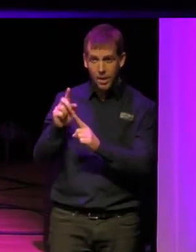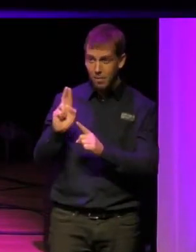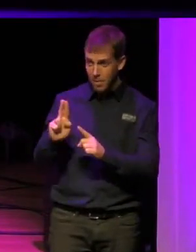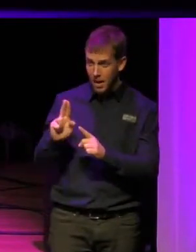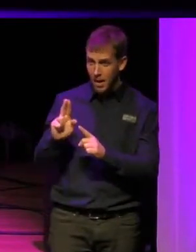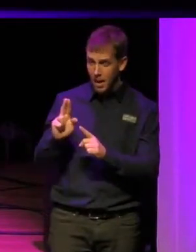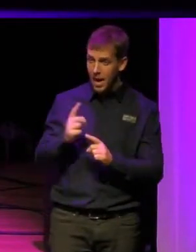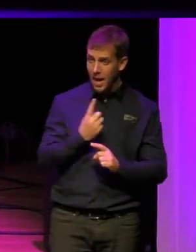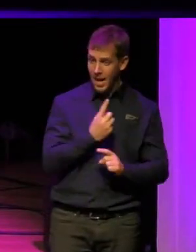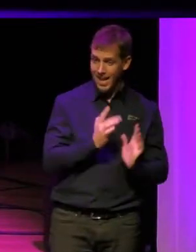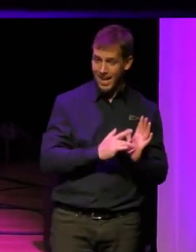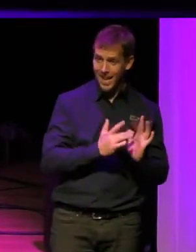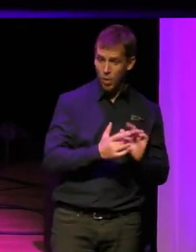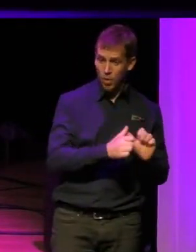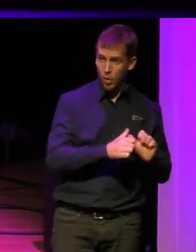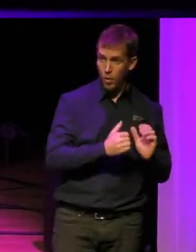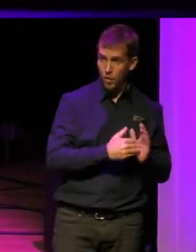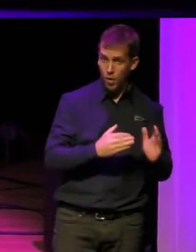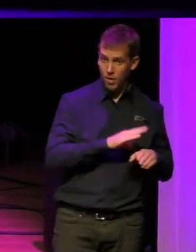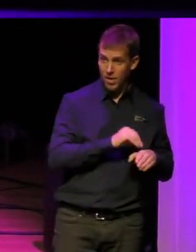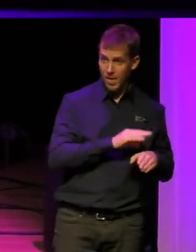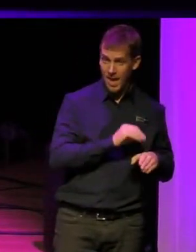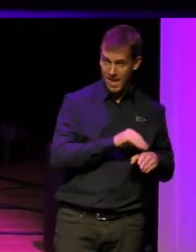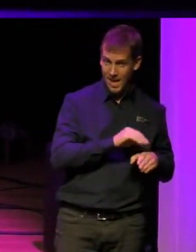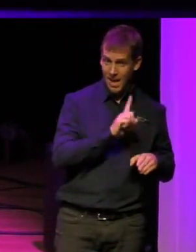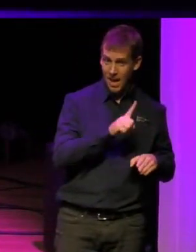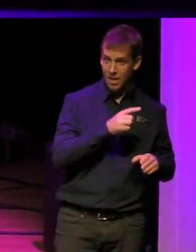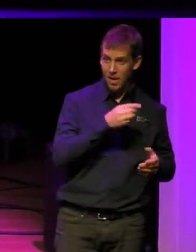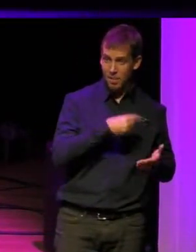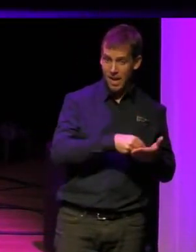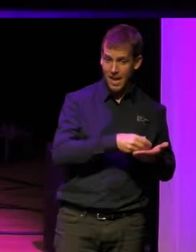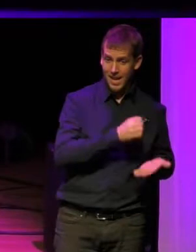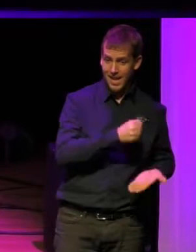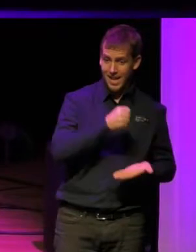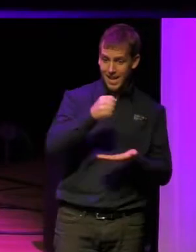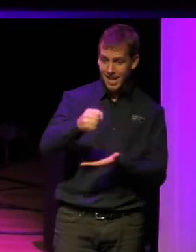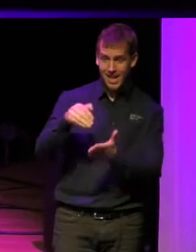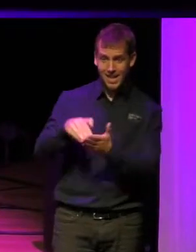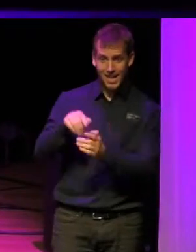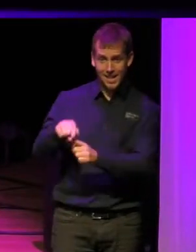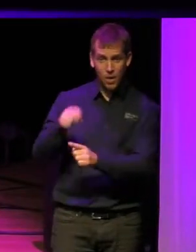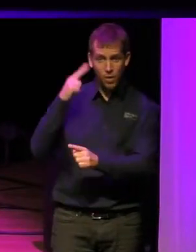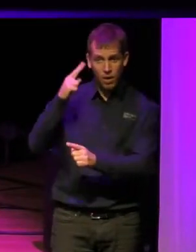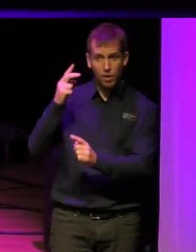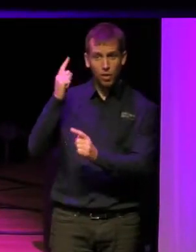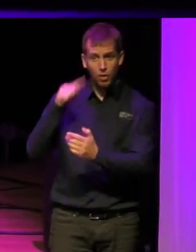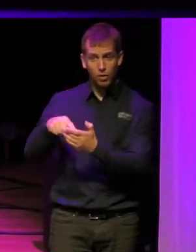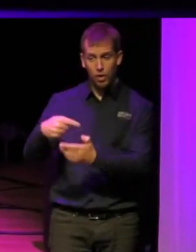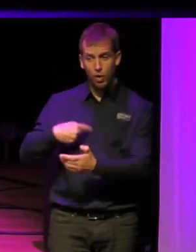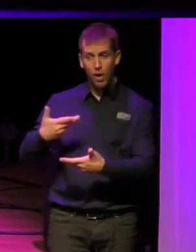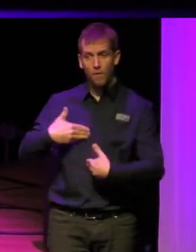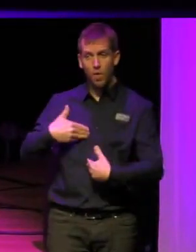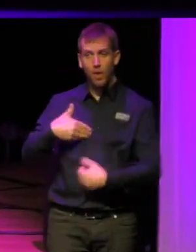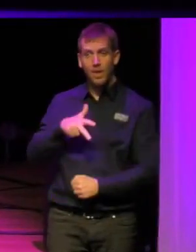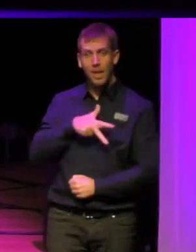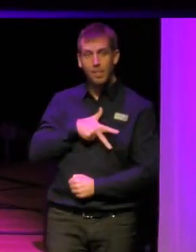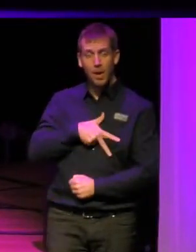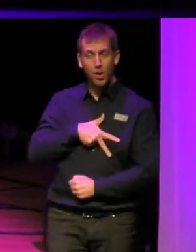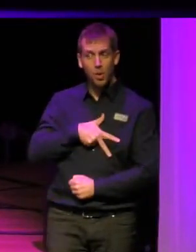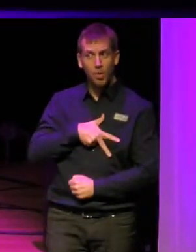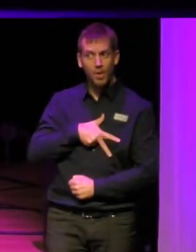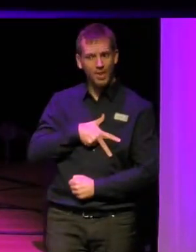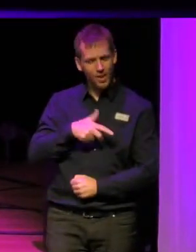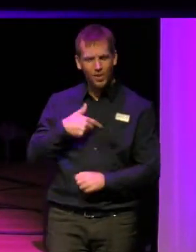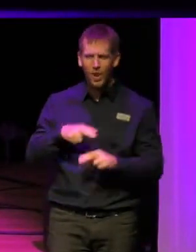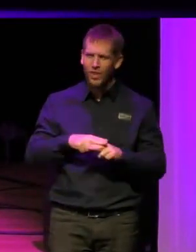this country was one of those that donated money for us to have scholarships. So I come from a sense